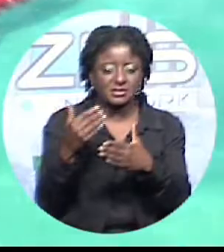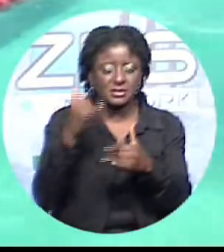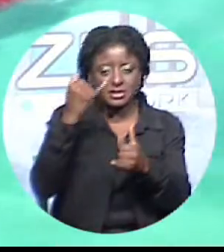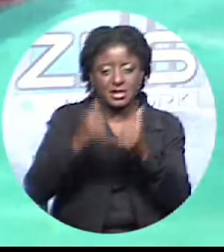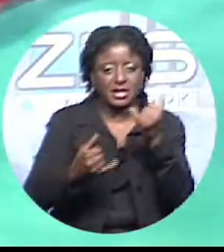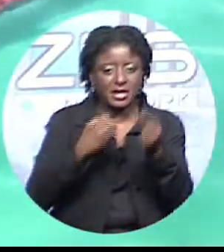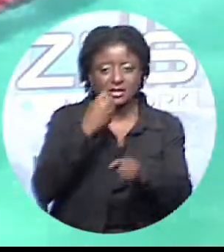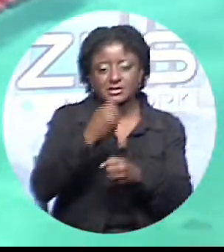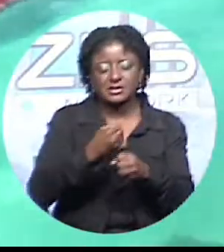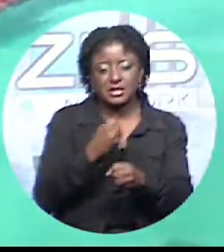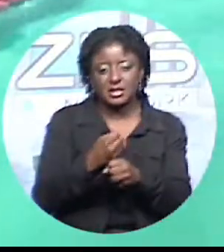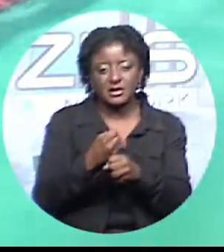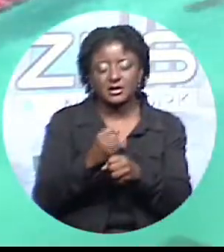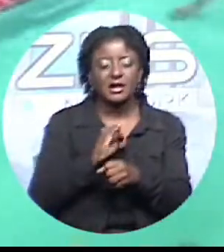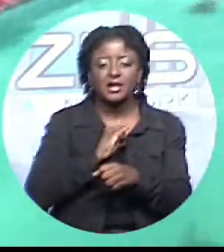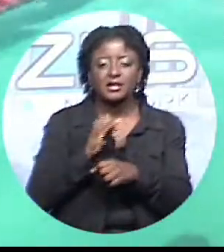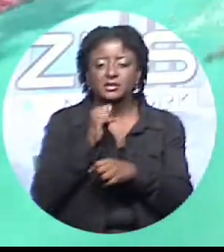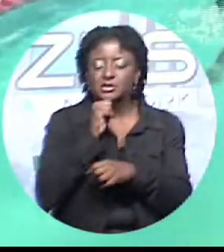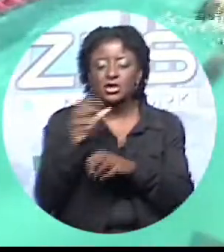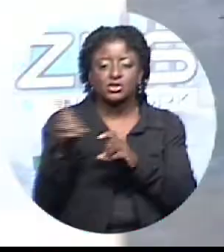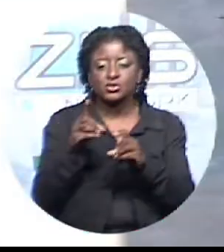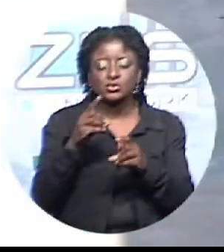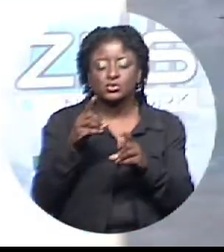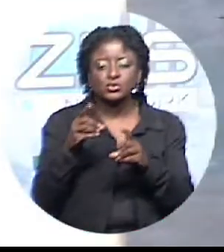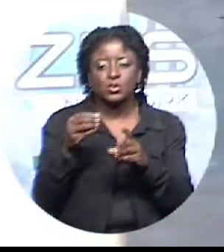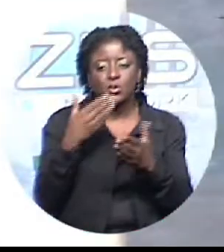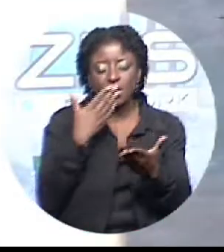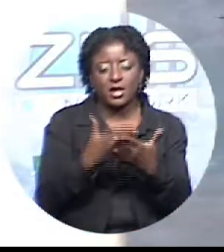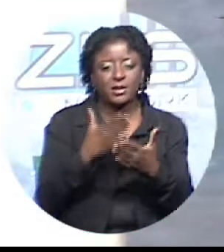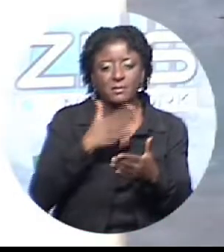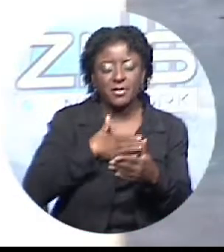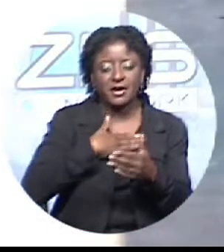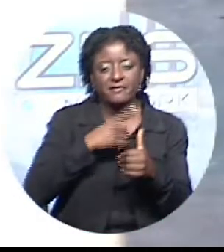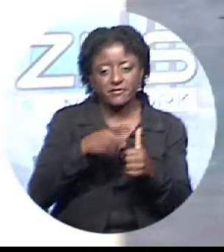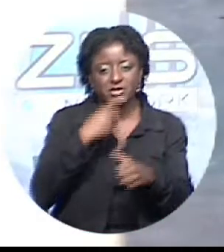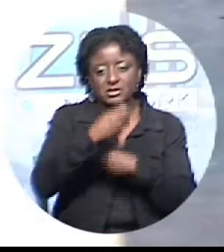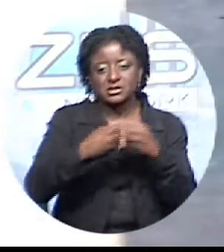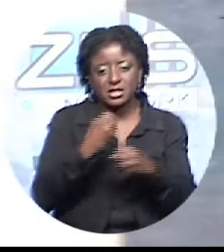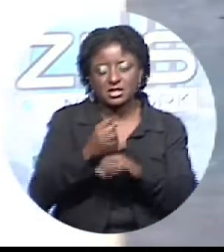Last year, I did not do too well because that was my first year swimming fly